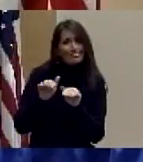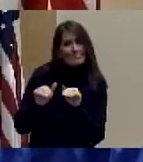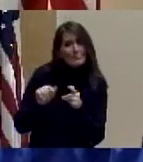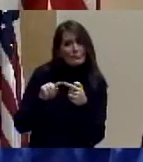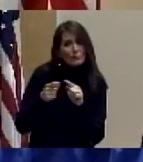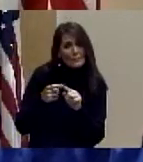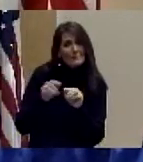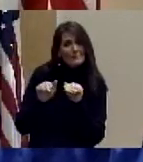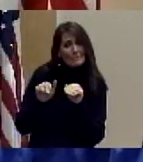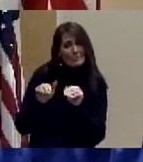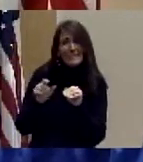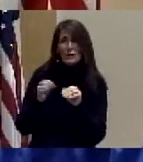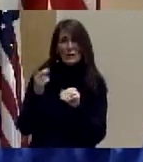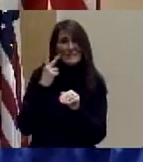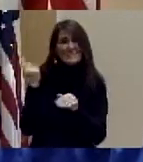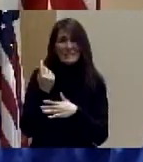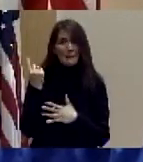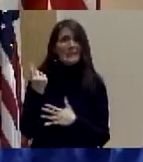friends,